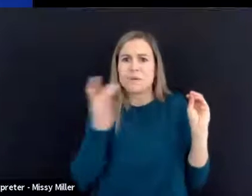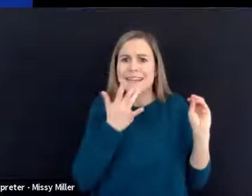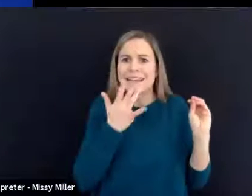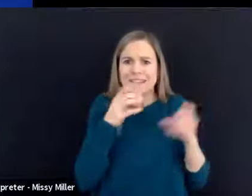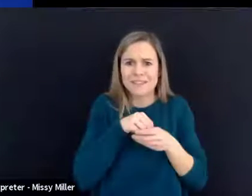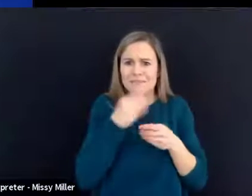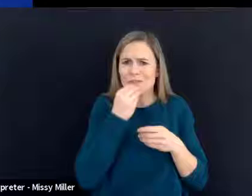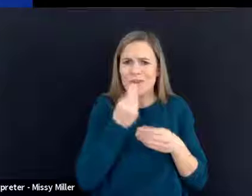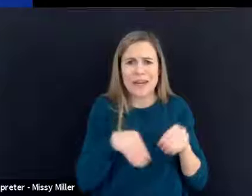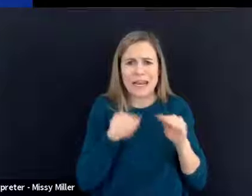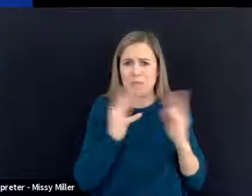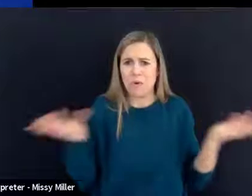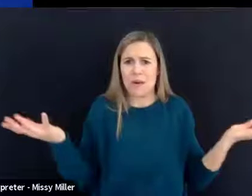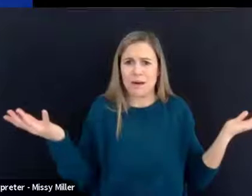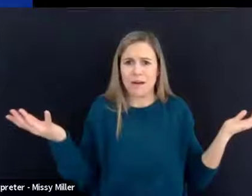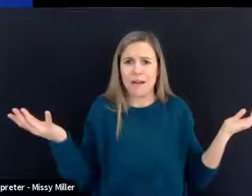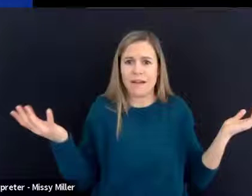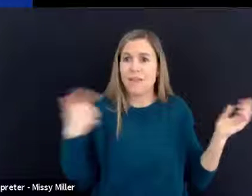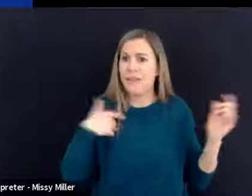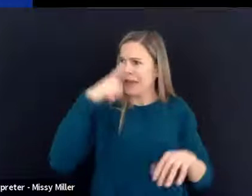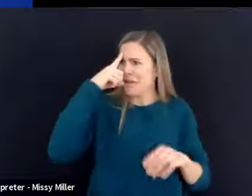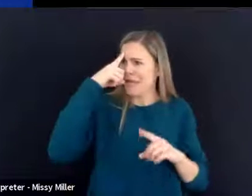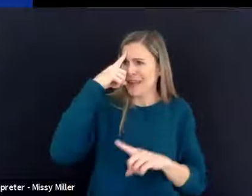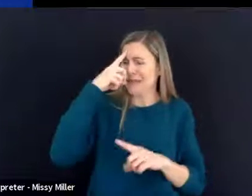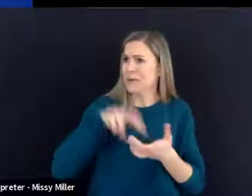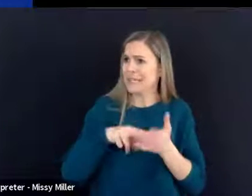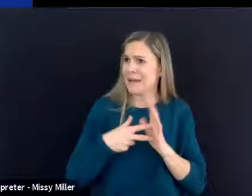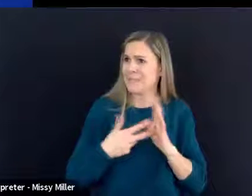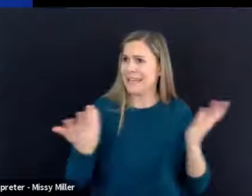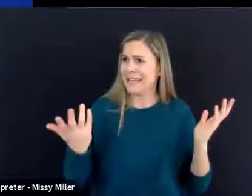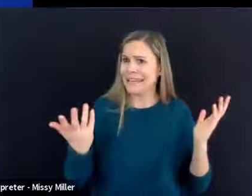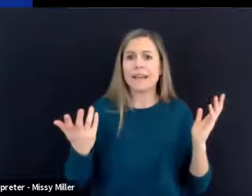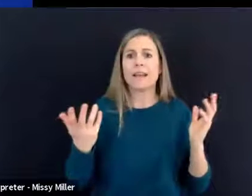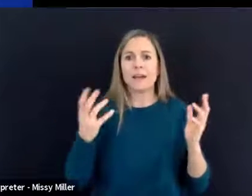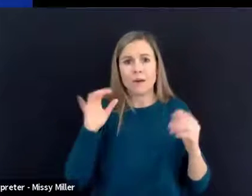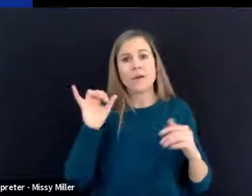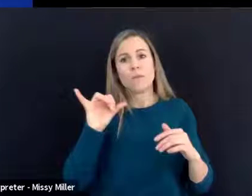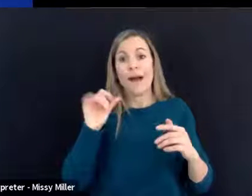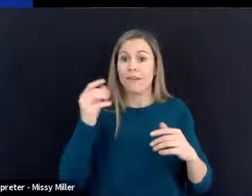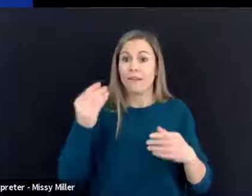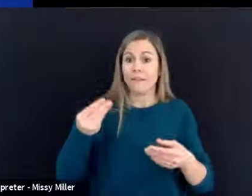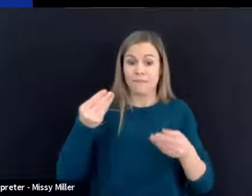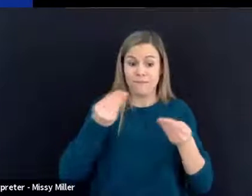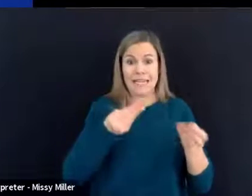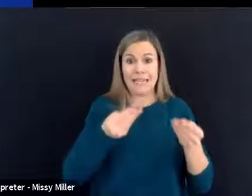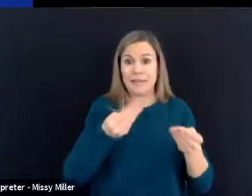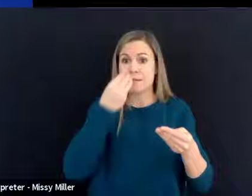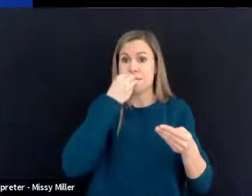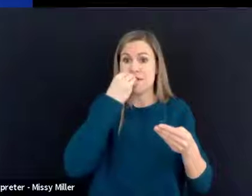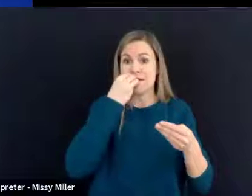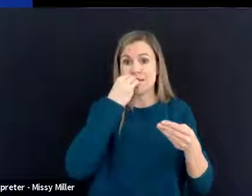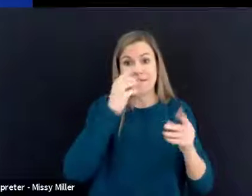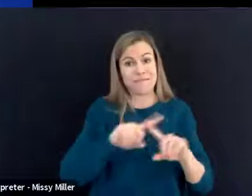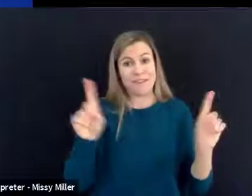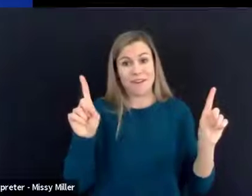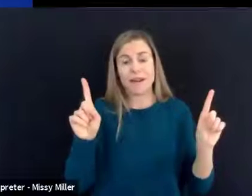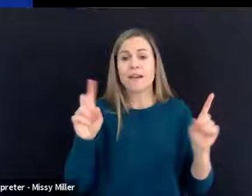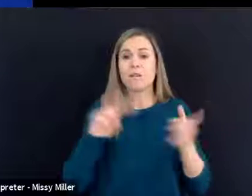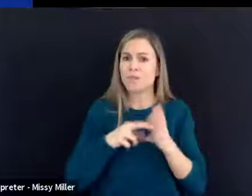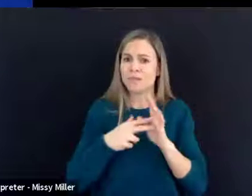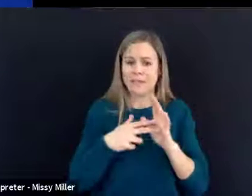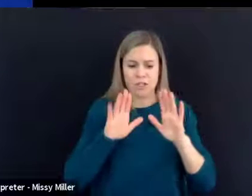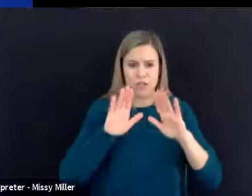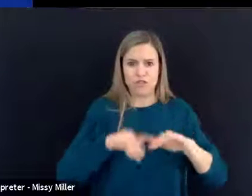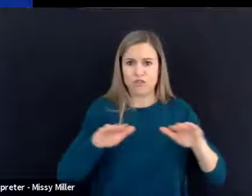food. And then you go, oh, what does that mean? Well, then there are implications for feeding and kids who have failure to